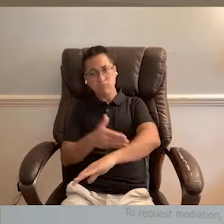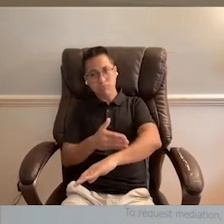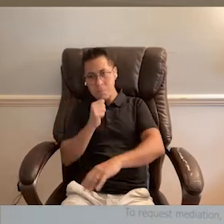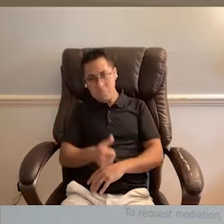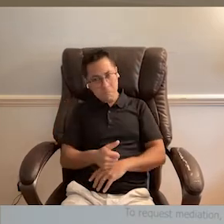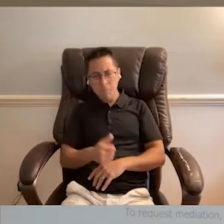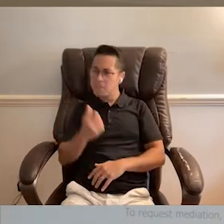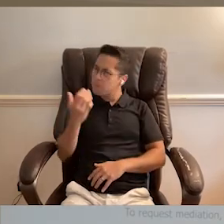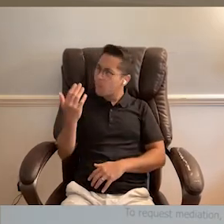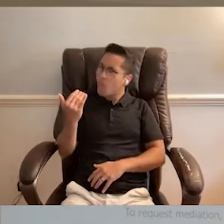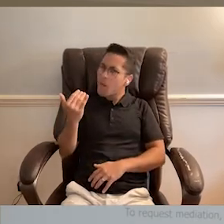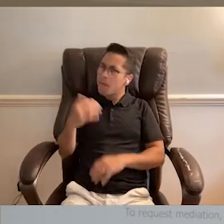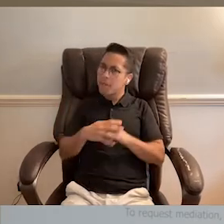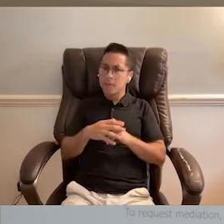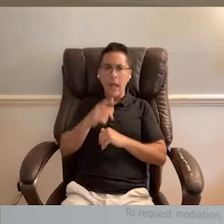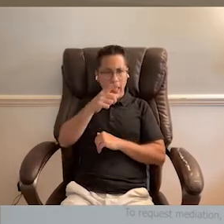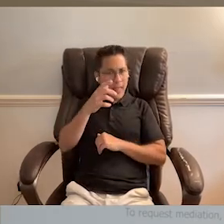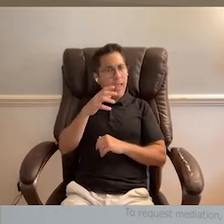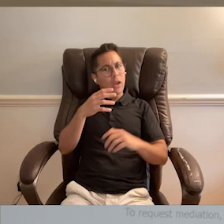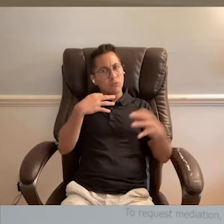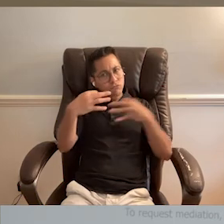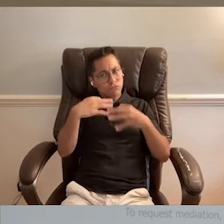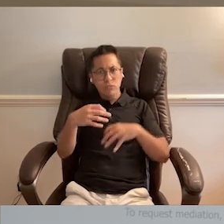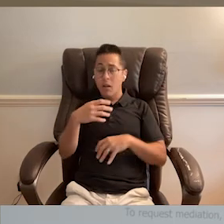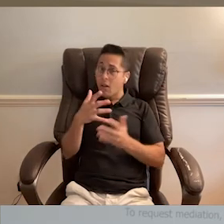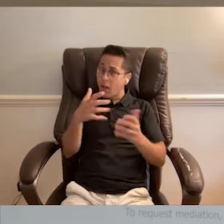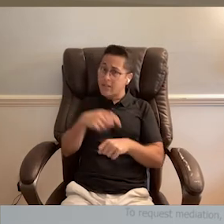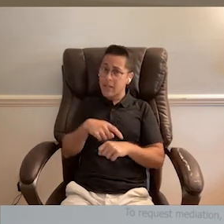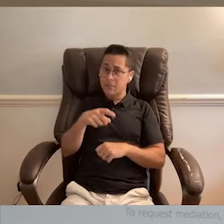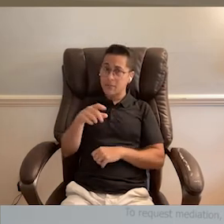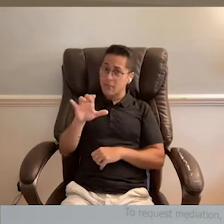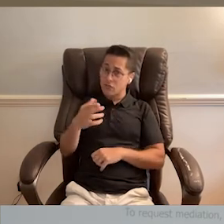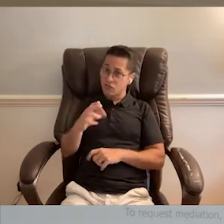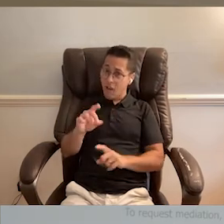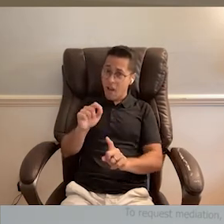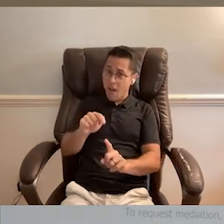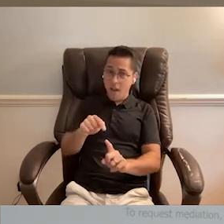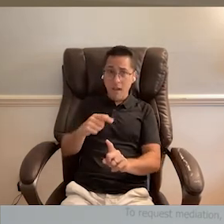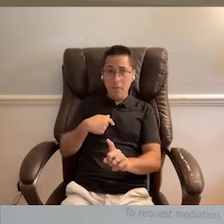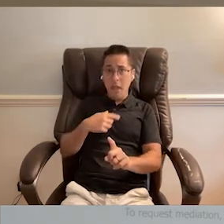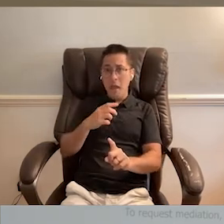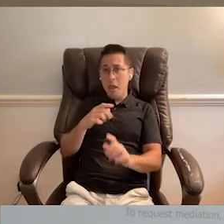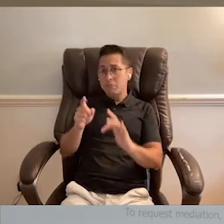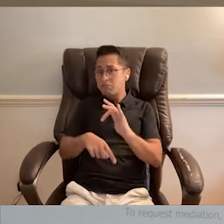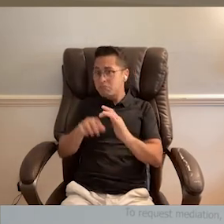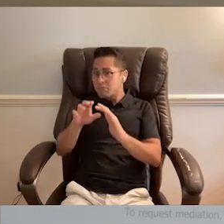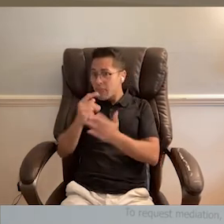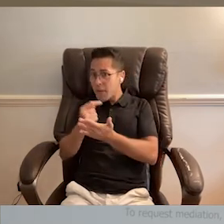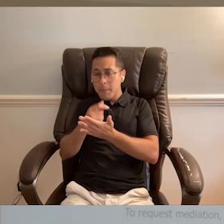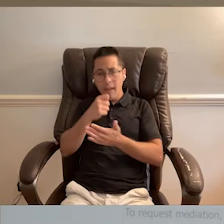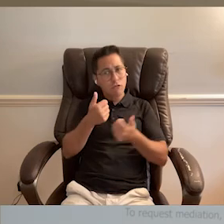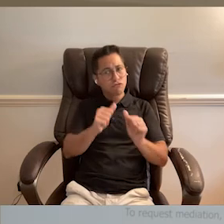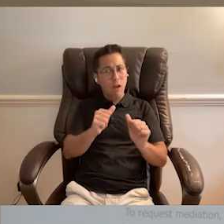they're gonna talk, they're gonna tell you. A lot of times they'll tell you the child misses therapy or isn't trying hard enough. And